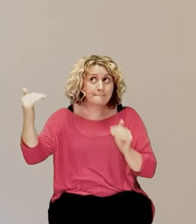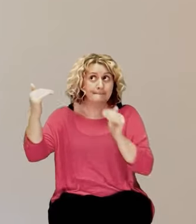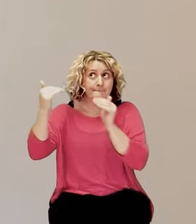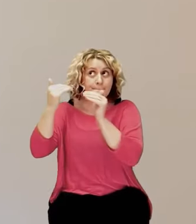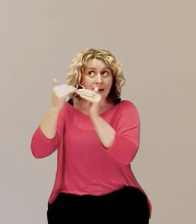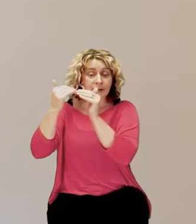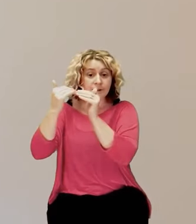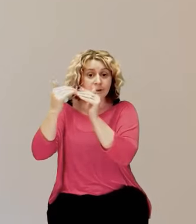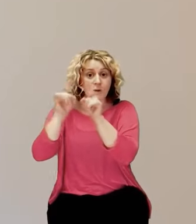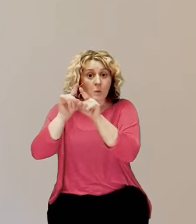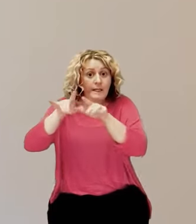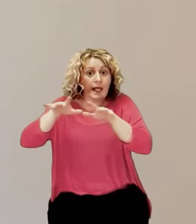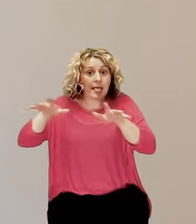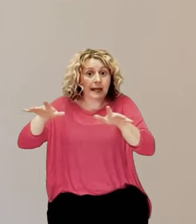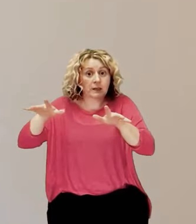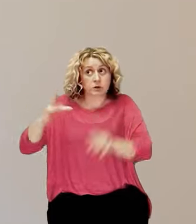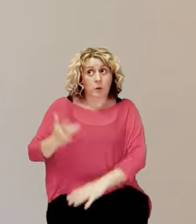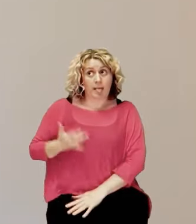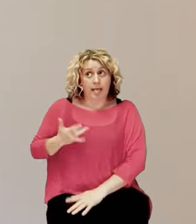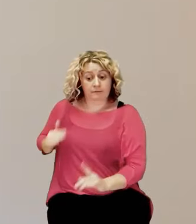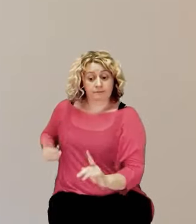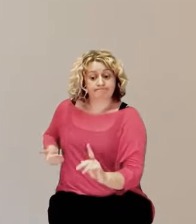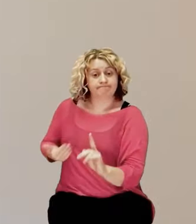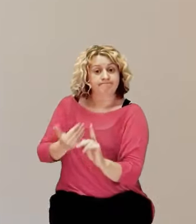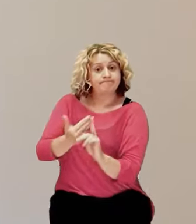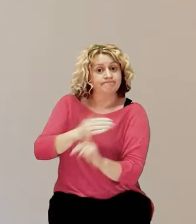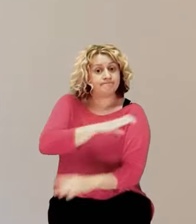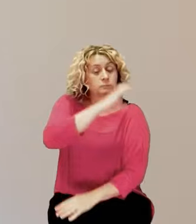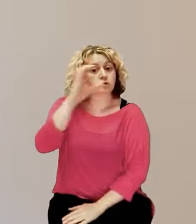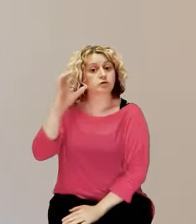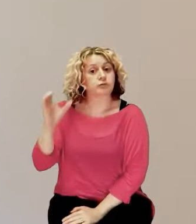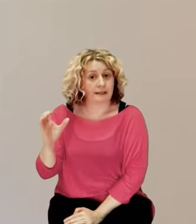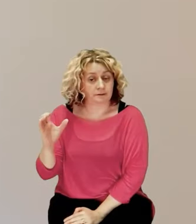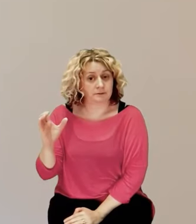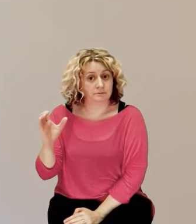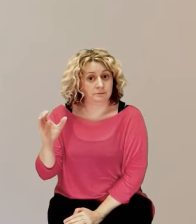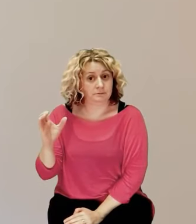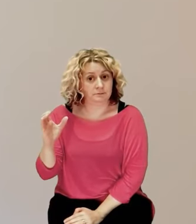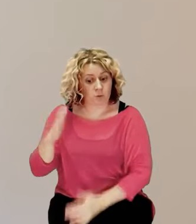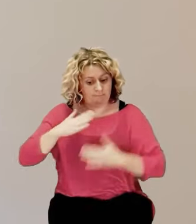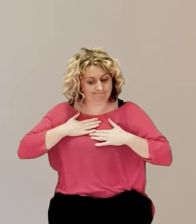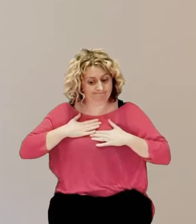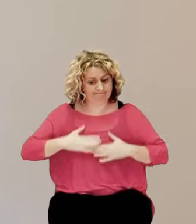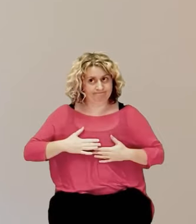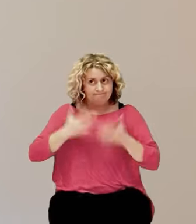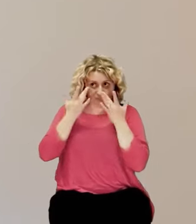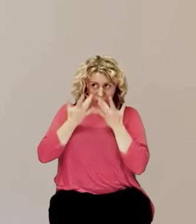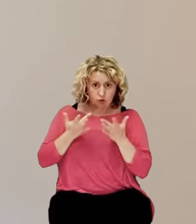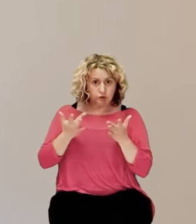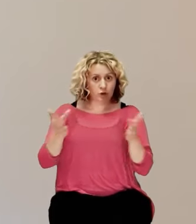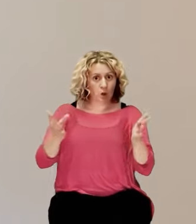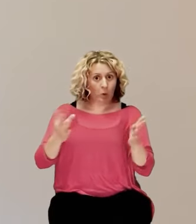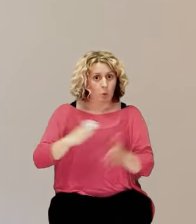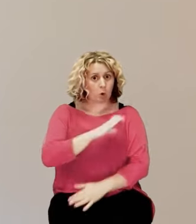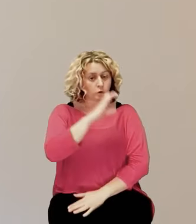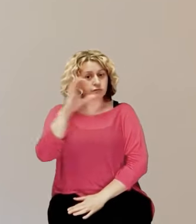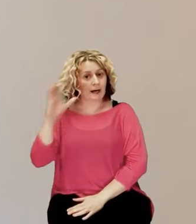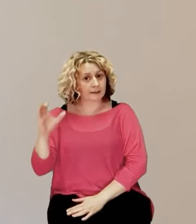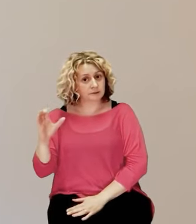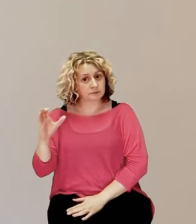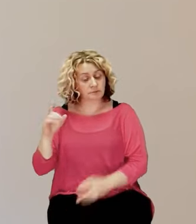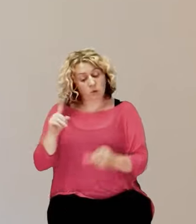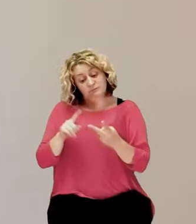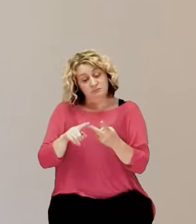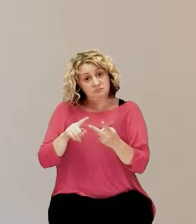you're not a Christian, you're thinking, right, what would it look like for me to be a Christian in such a way that people see